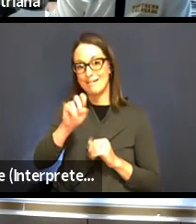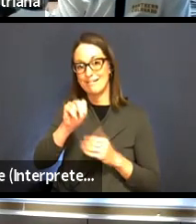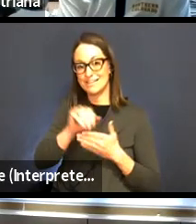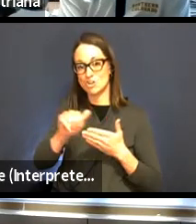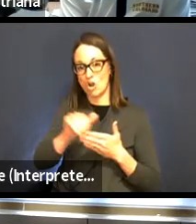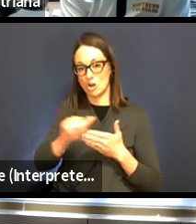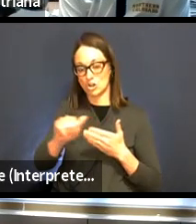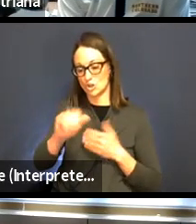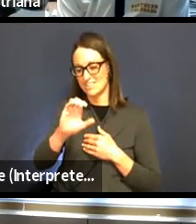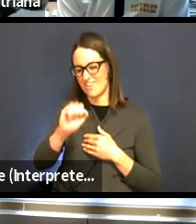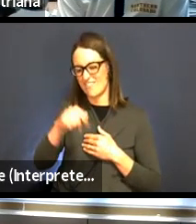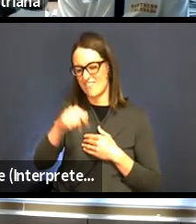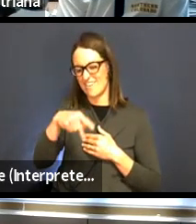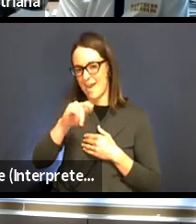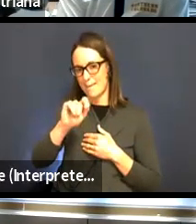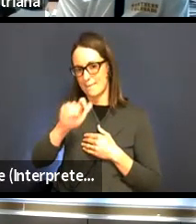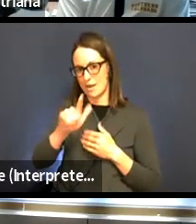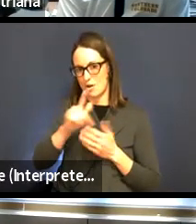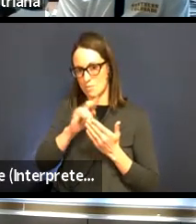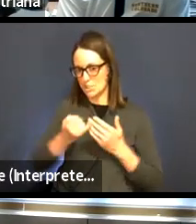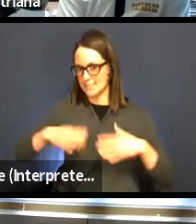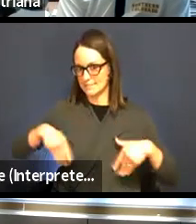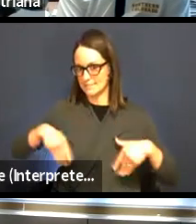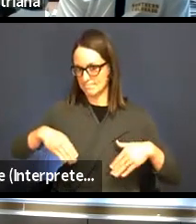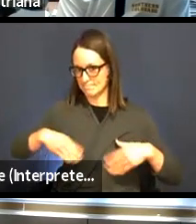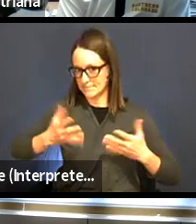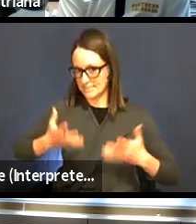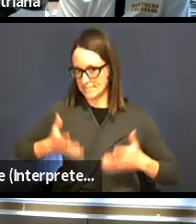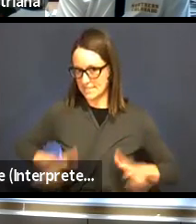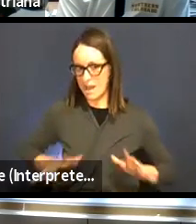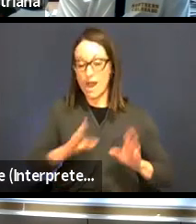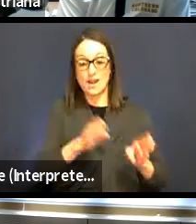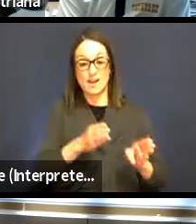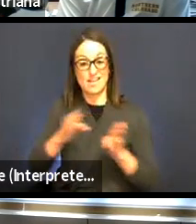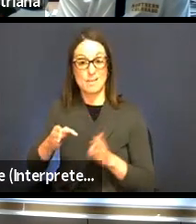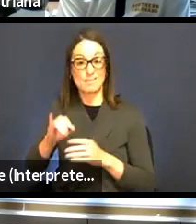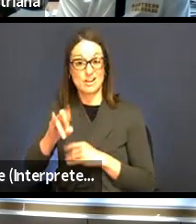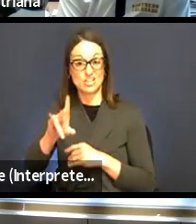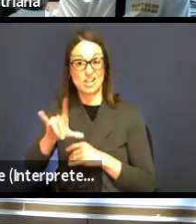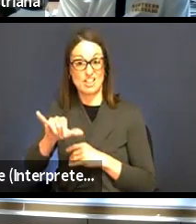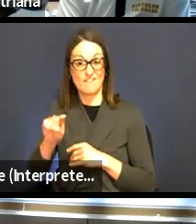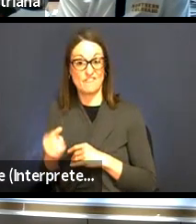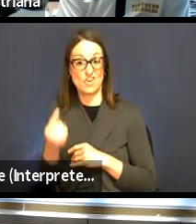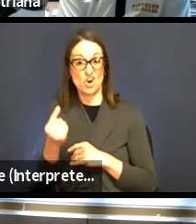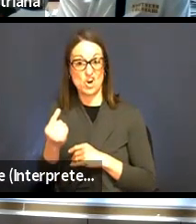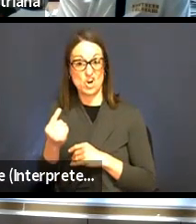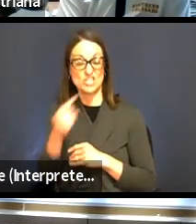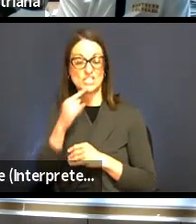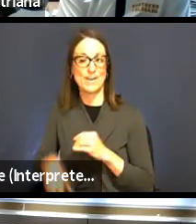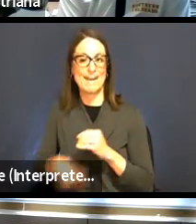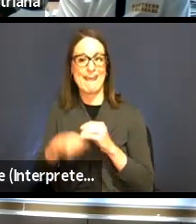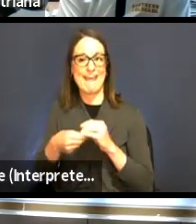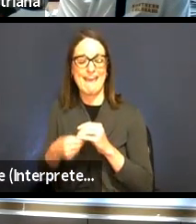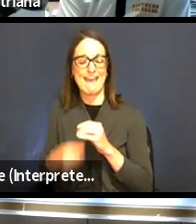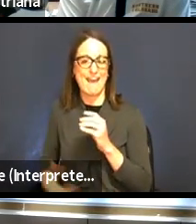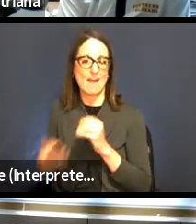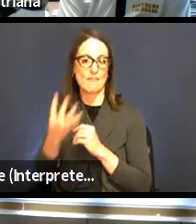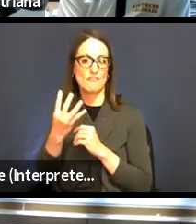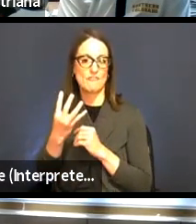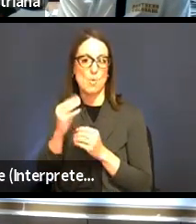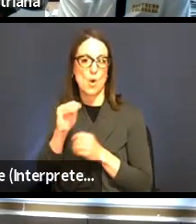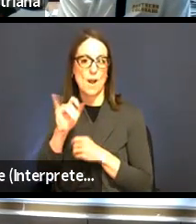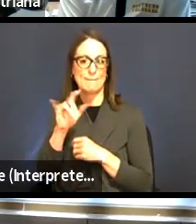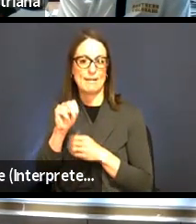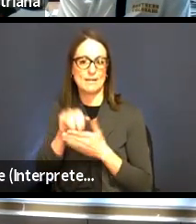been completed. But then you can see on July 1st, we will add an additional $4 million to that capital